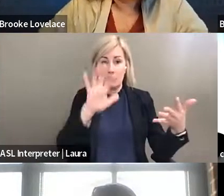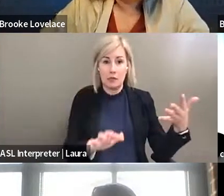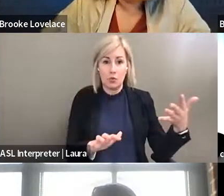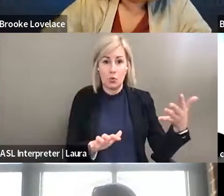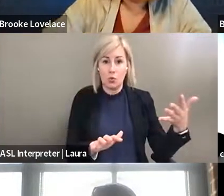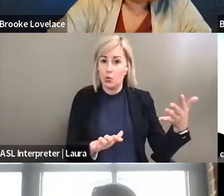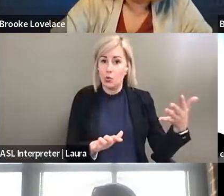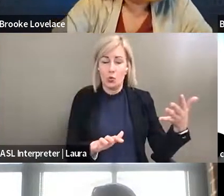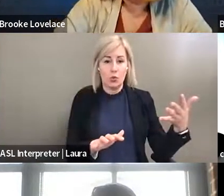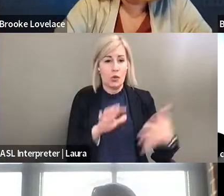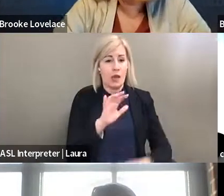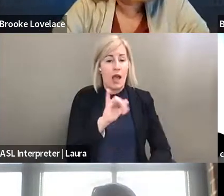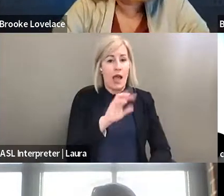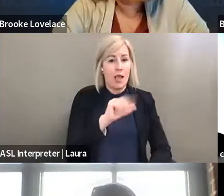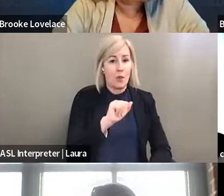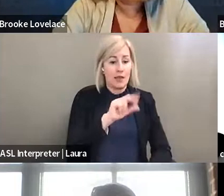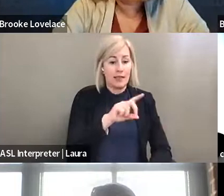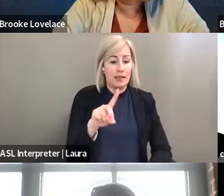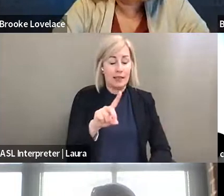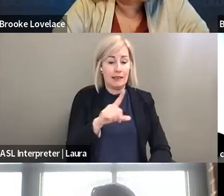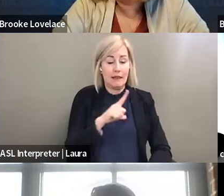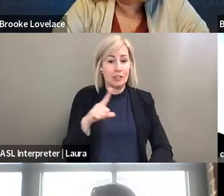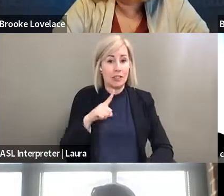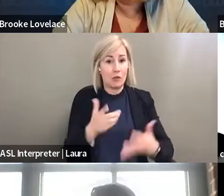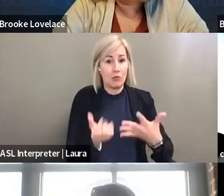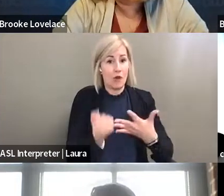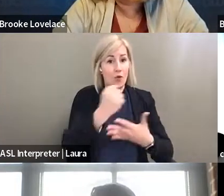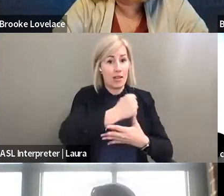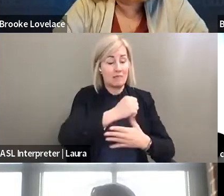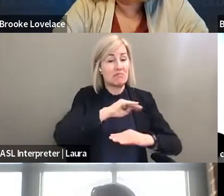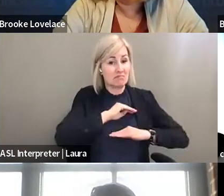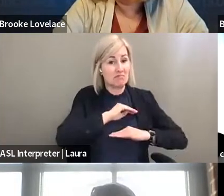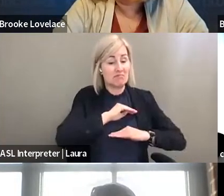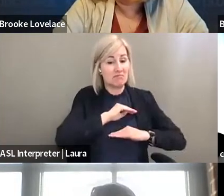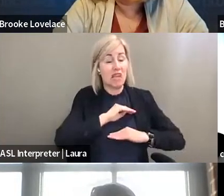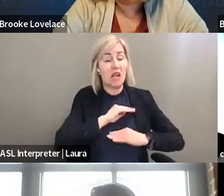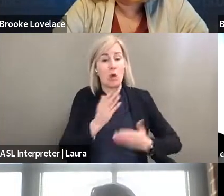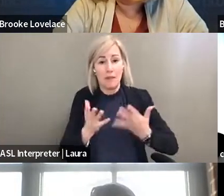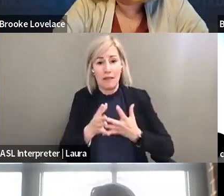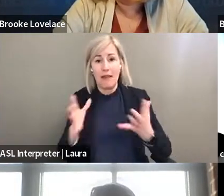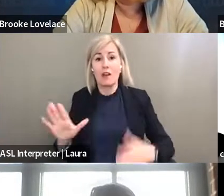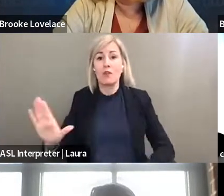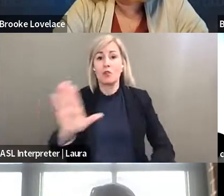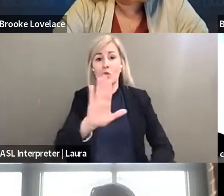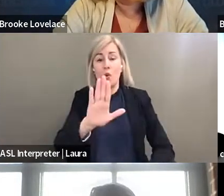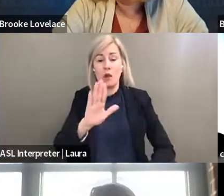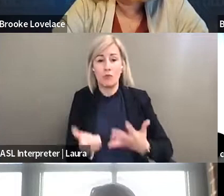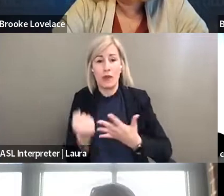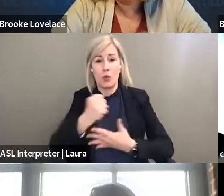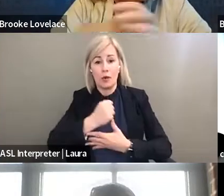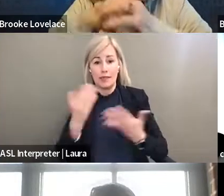I know, the Iowa DD Council's legislative priorities, and probably a lot of your priorities. The folks on the call